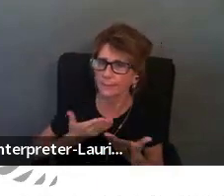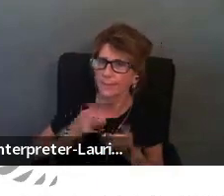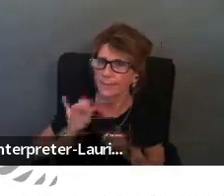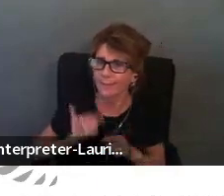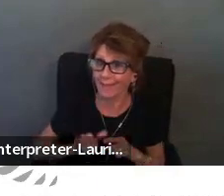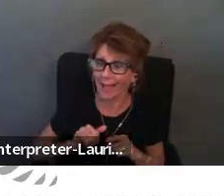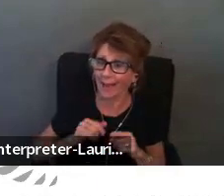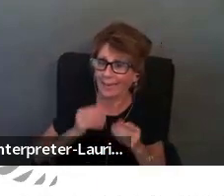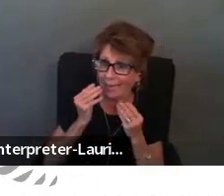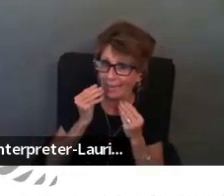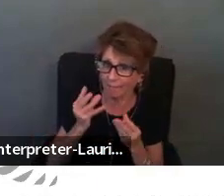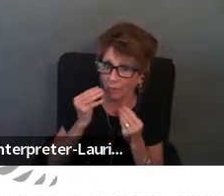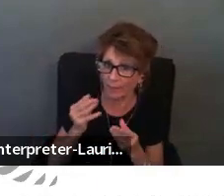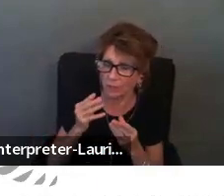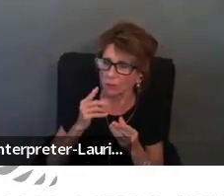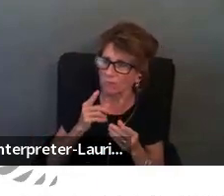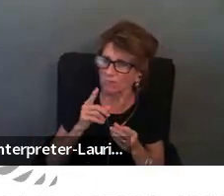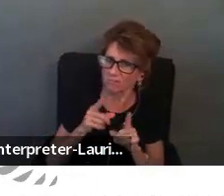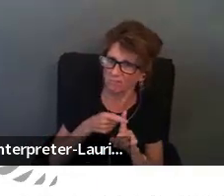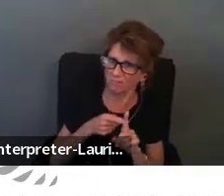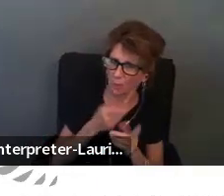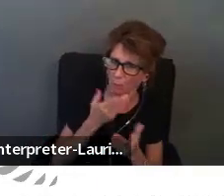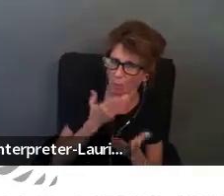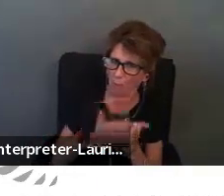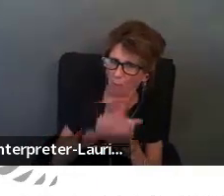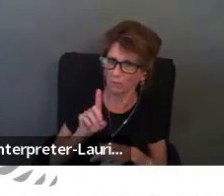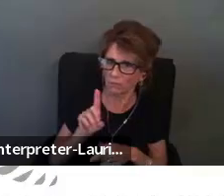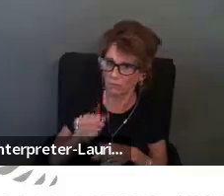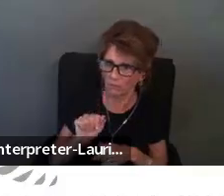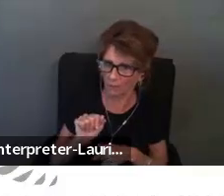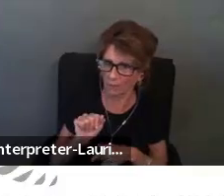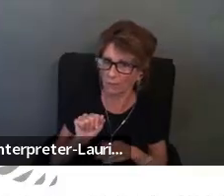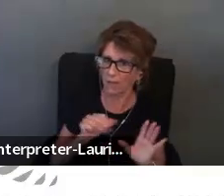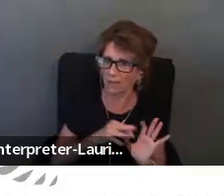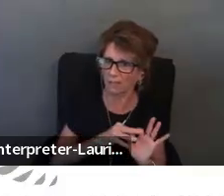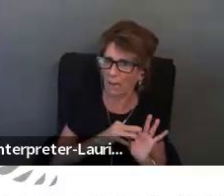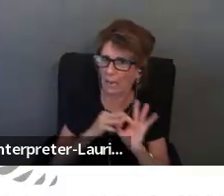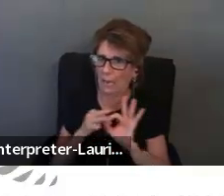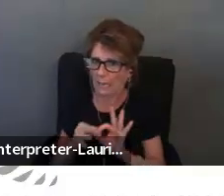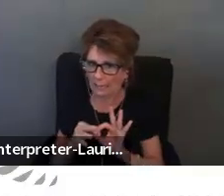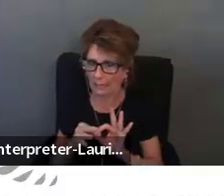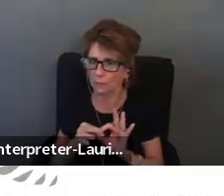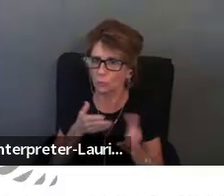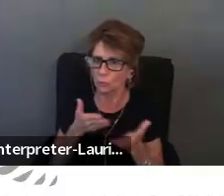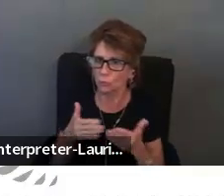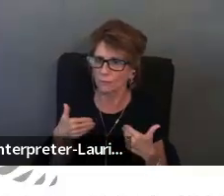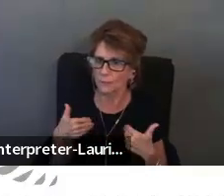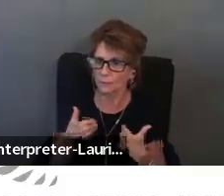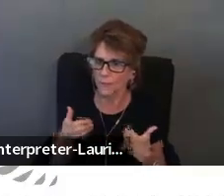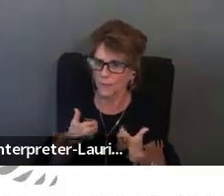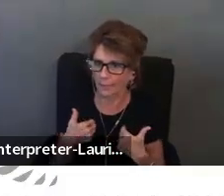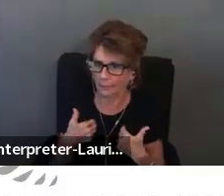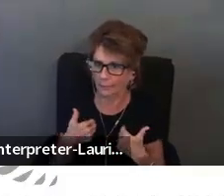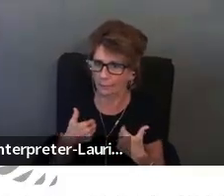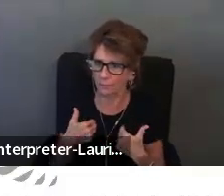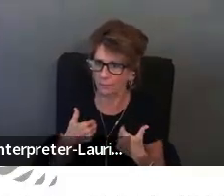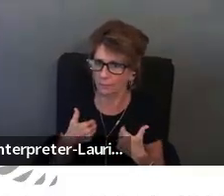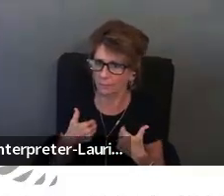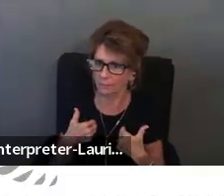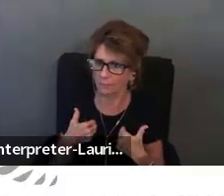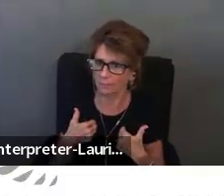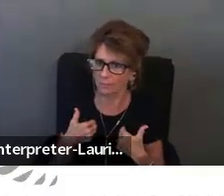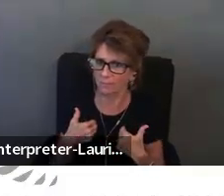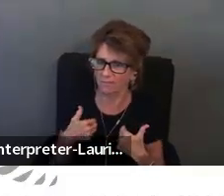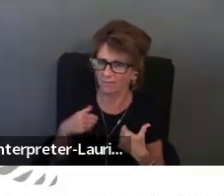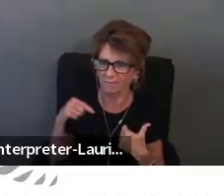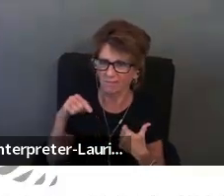forward, again, the proof of the disability and the linkage, you'll do that. But because you're talking about a service animal here